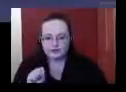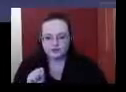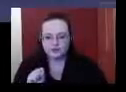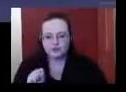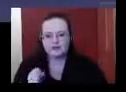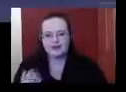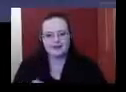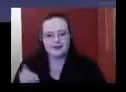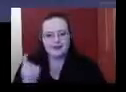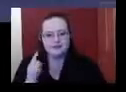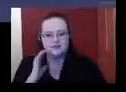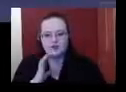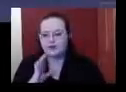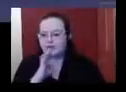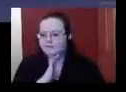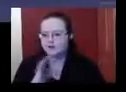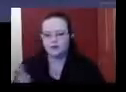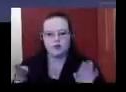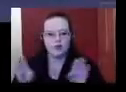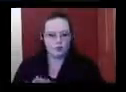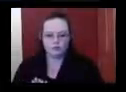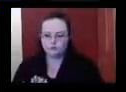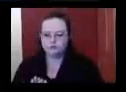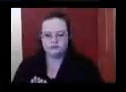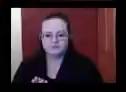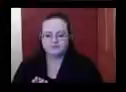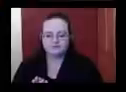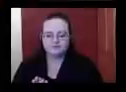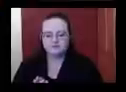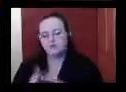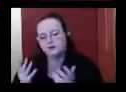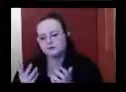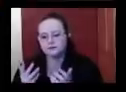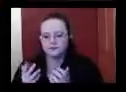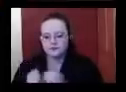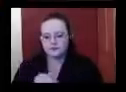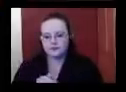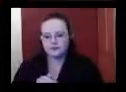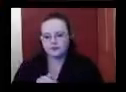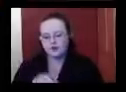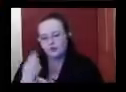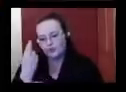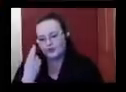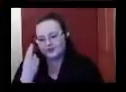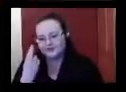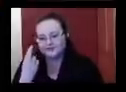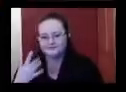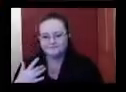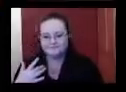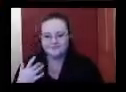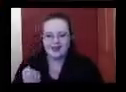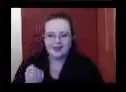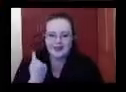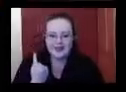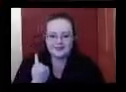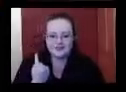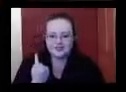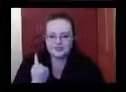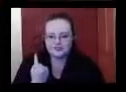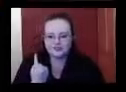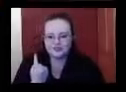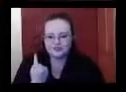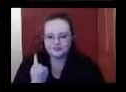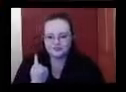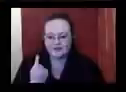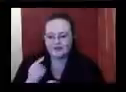cafeterias were not in operation, essentially partially because students left for the day after